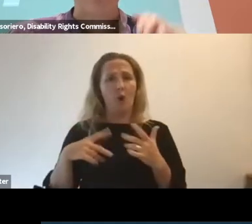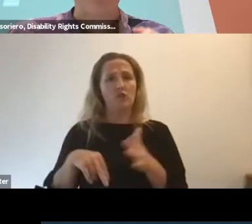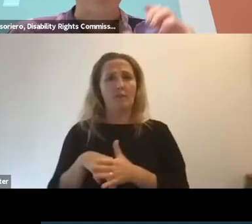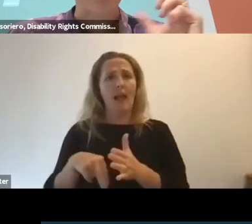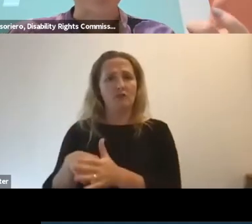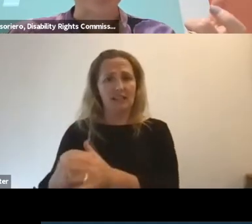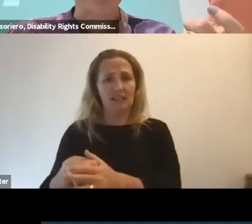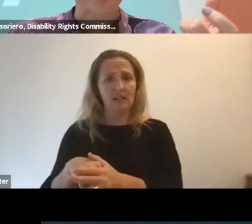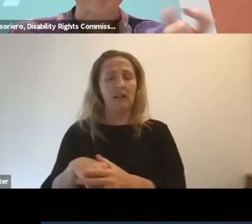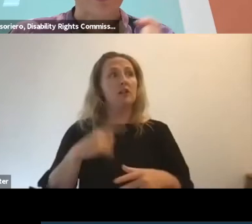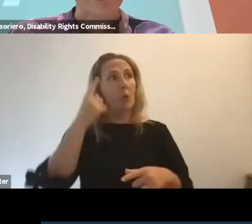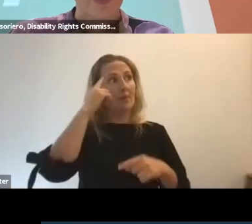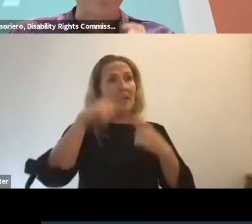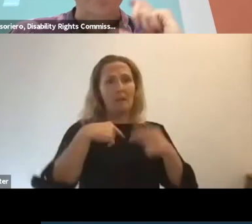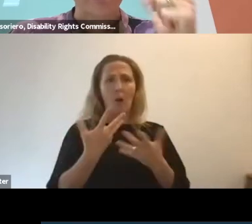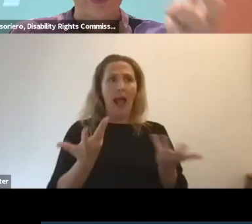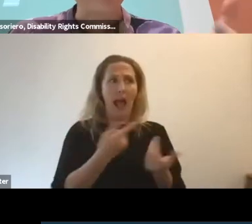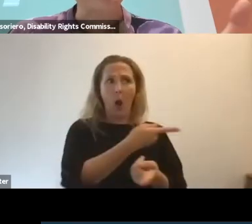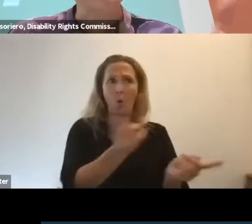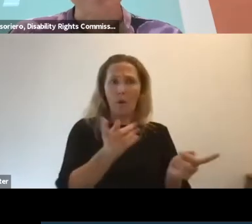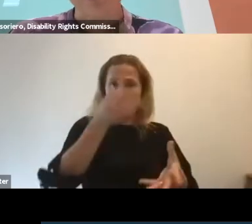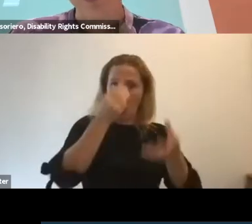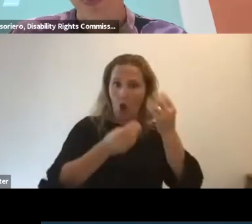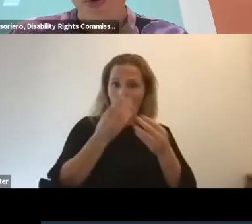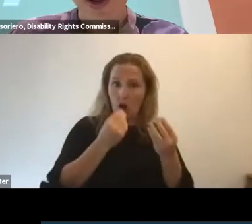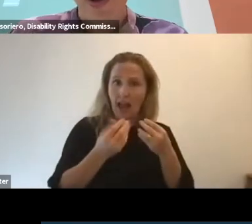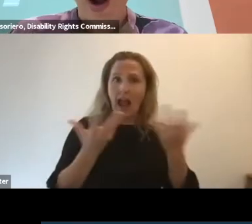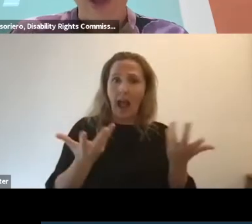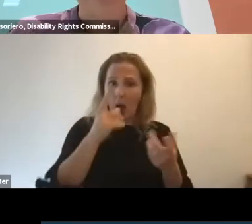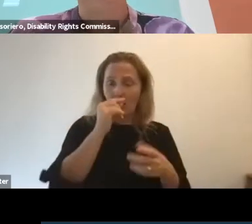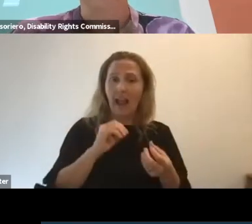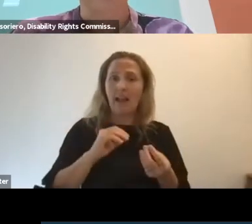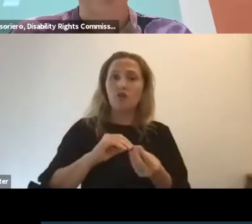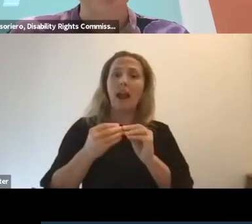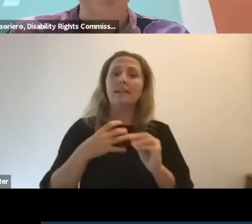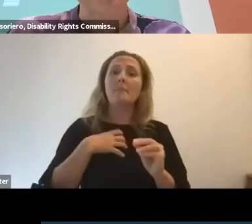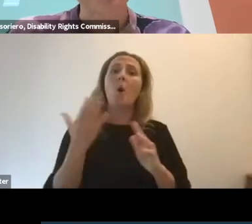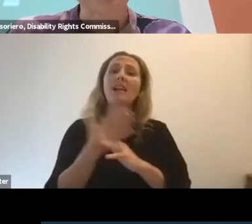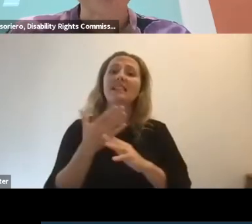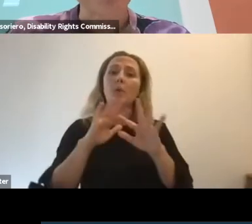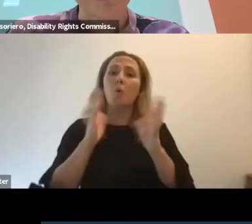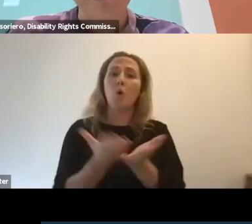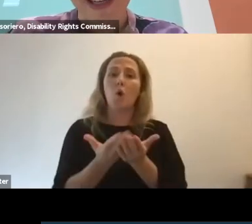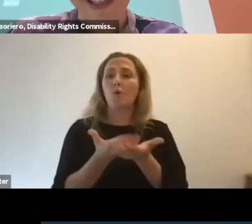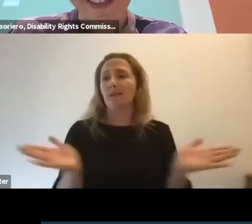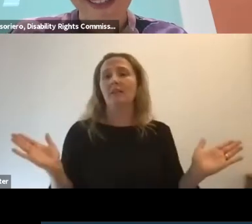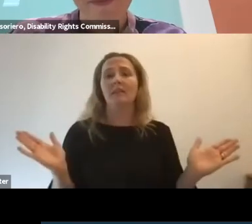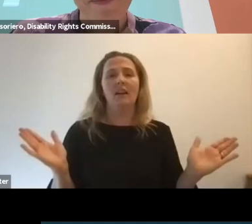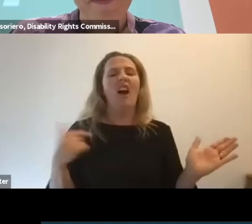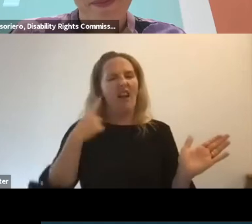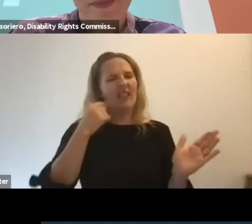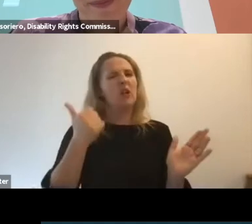thinking about what we all learned during that time and how we can create a more accessible world, I think, is a great challenge for many of our